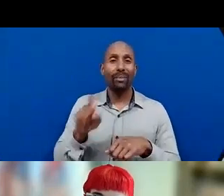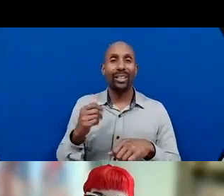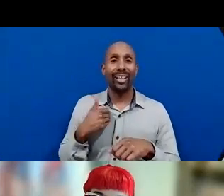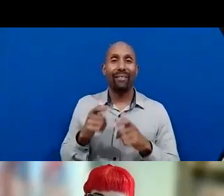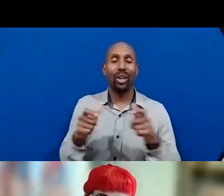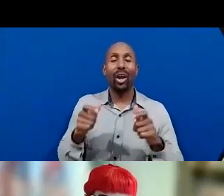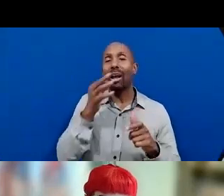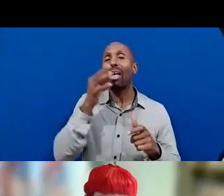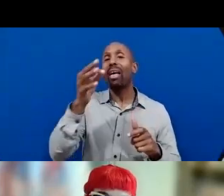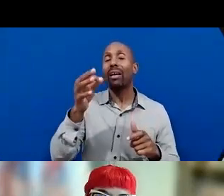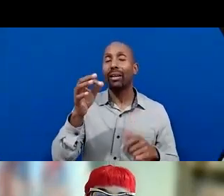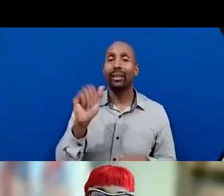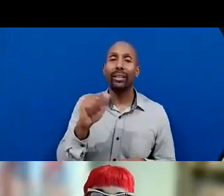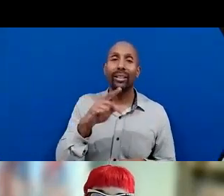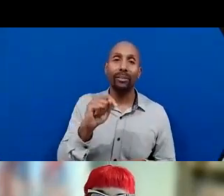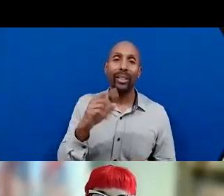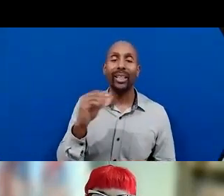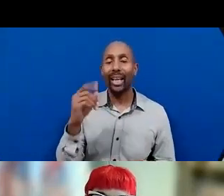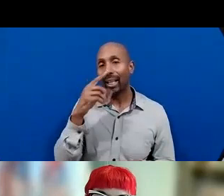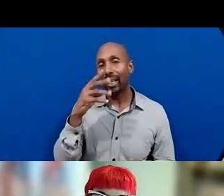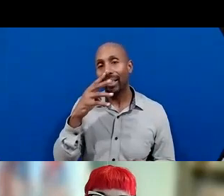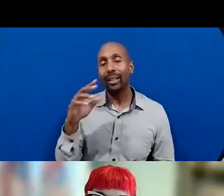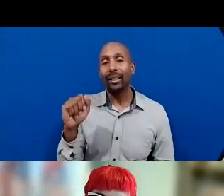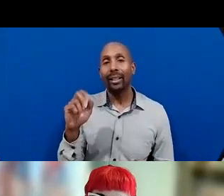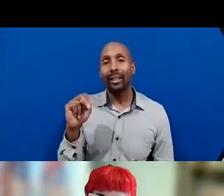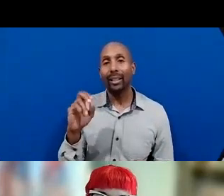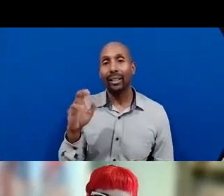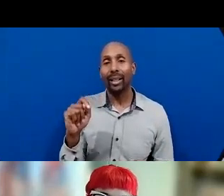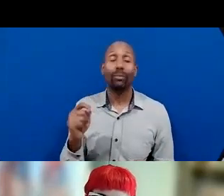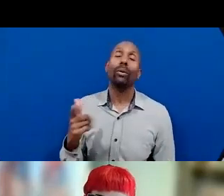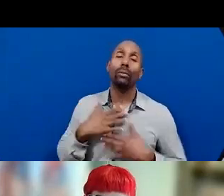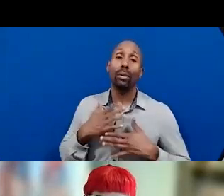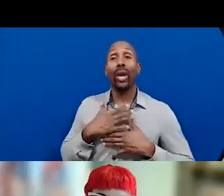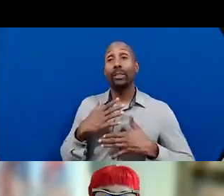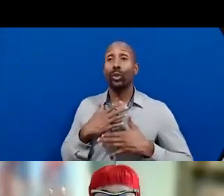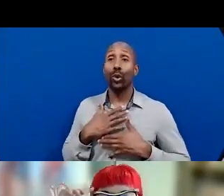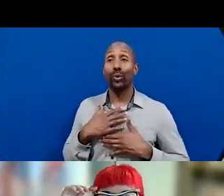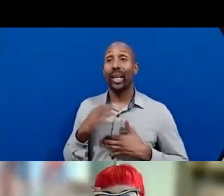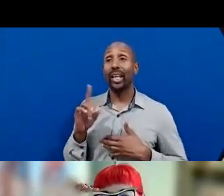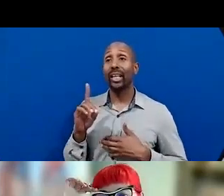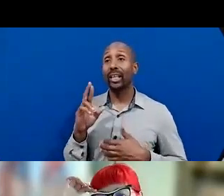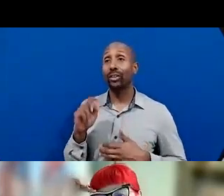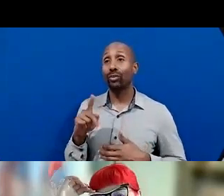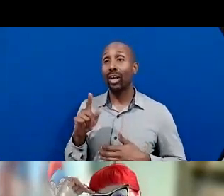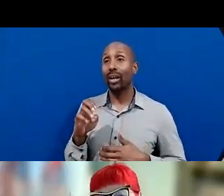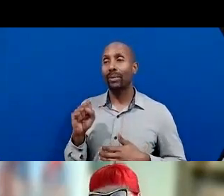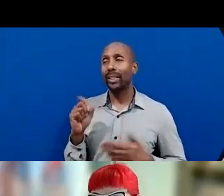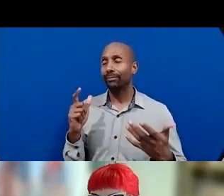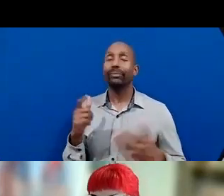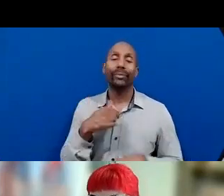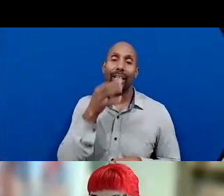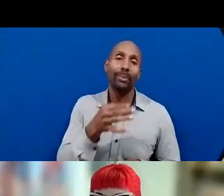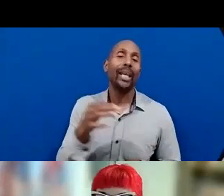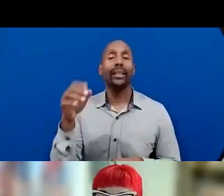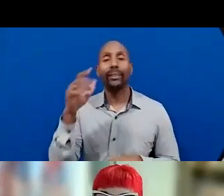just going to say spit and snot. I love the term respiratory droplets, spit and snot. And the difference between